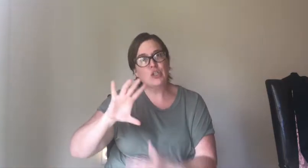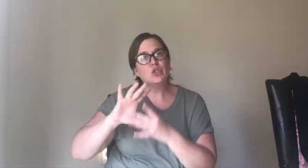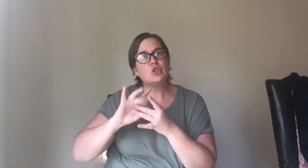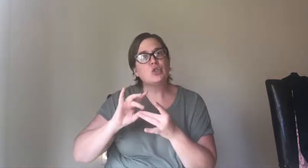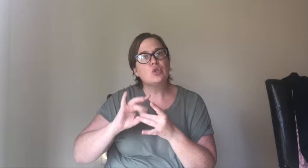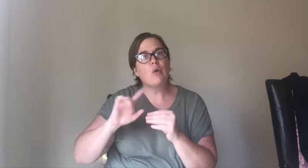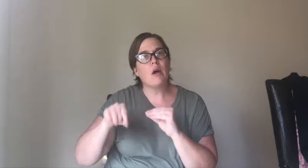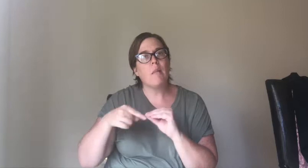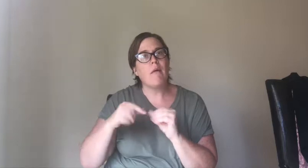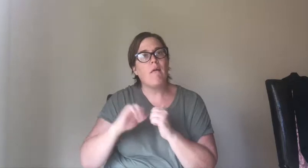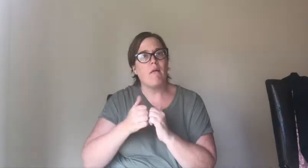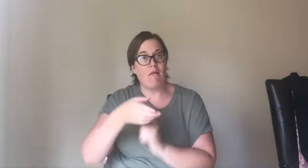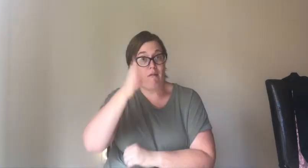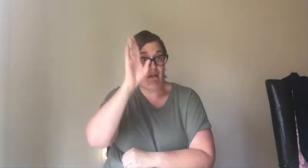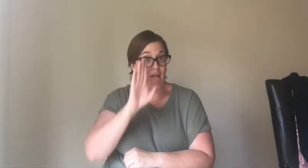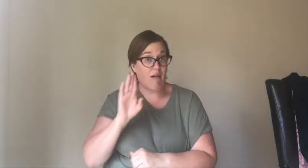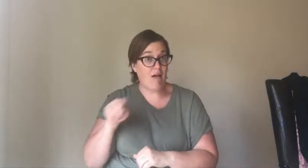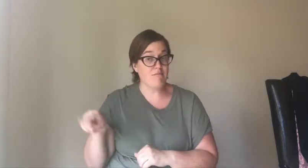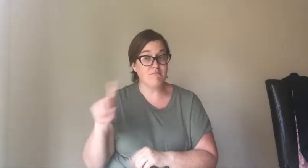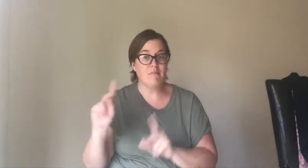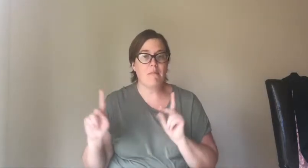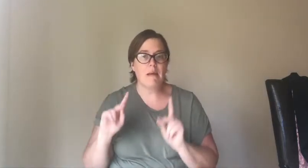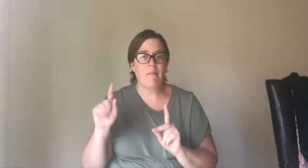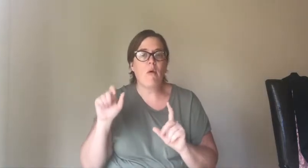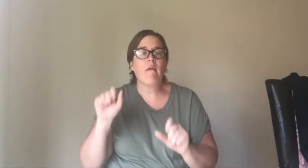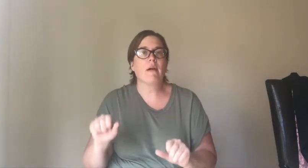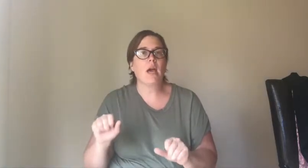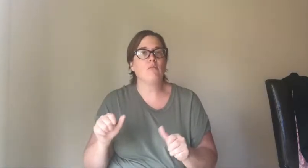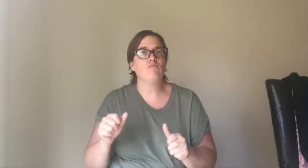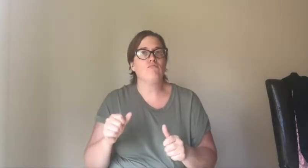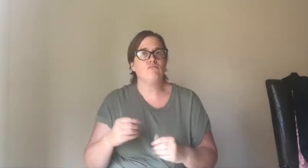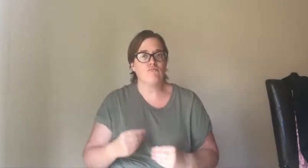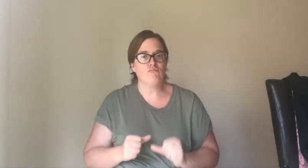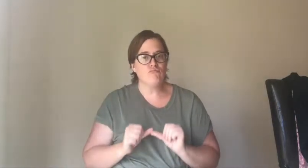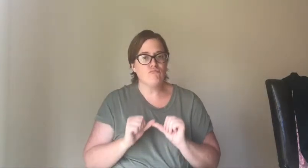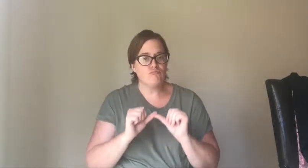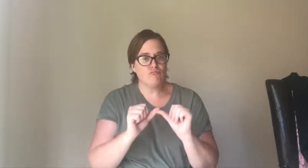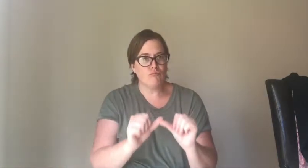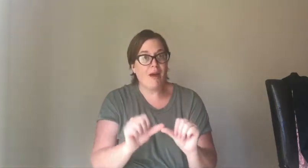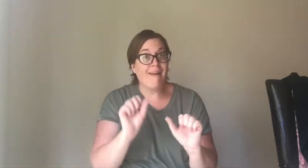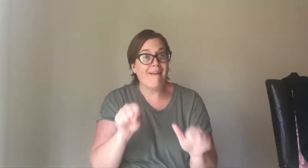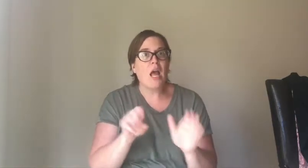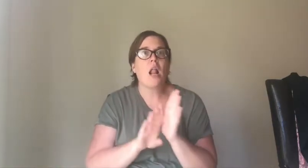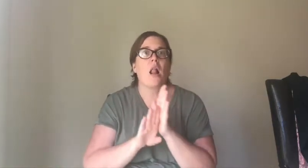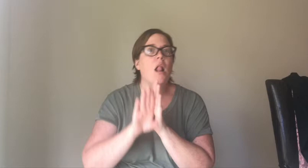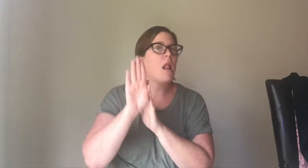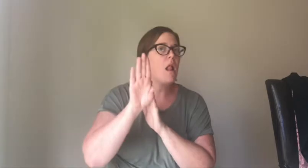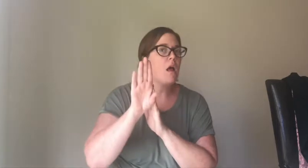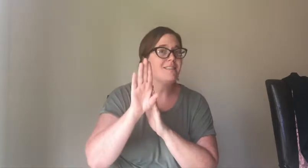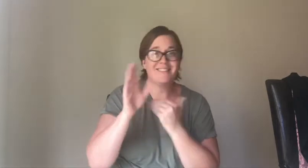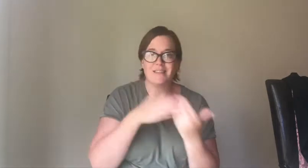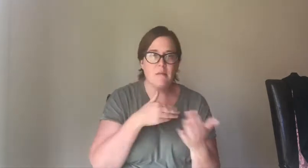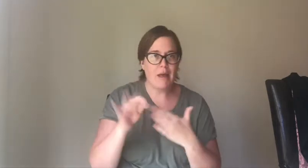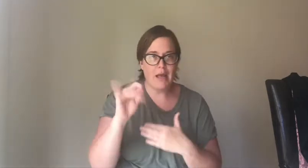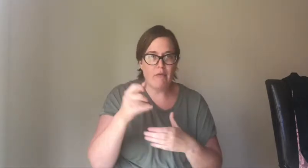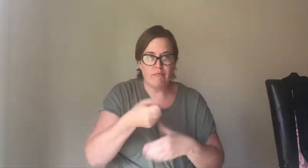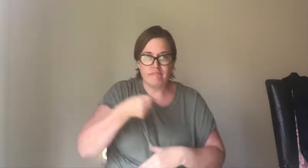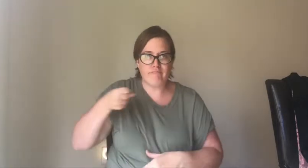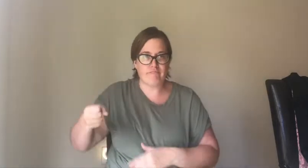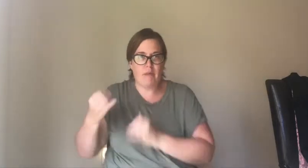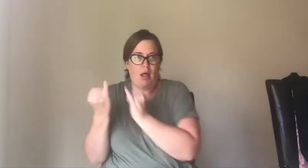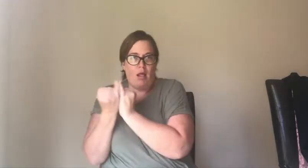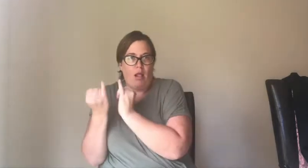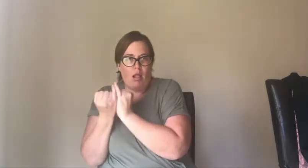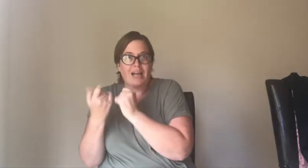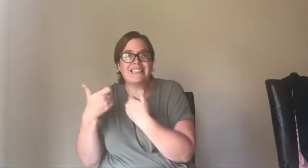rules of his religion. Okay, so what these other administrators and officials are doing is they're looking for a chance to take Daniel down. They're jealous,